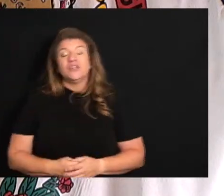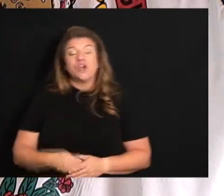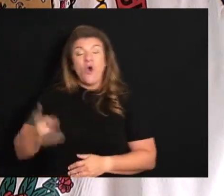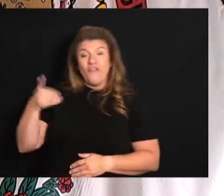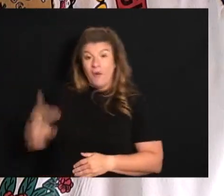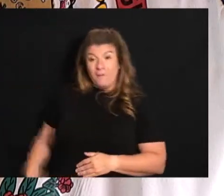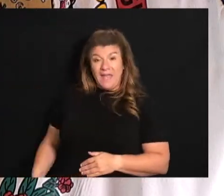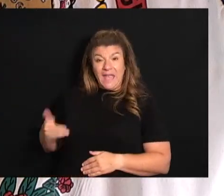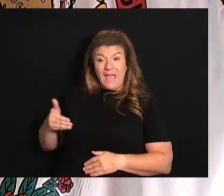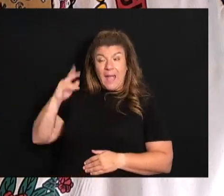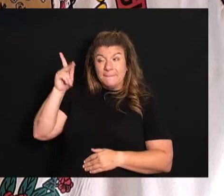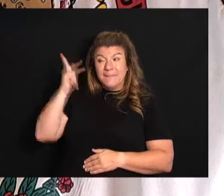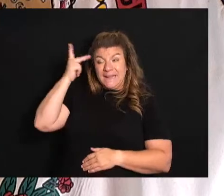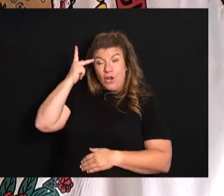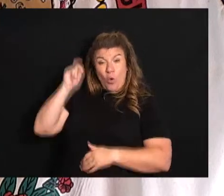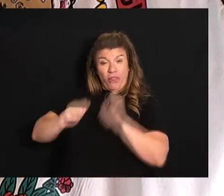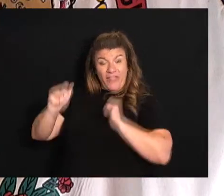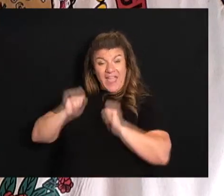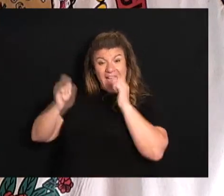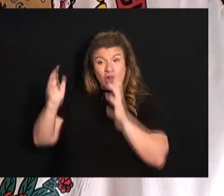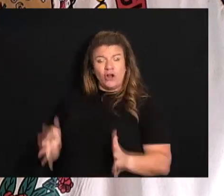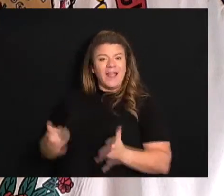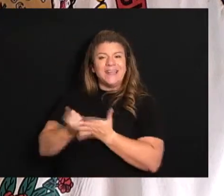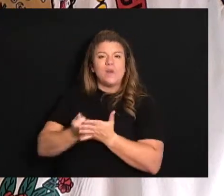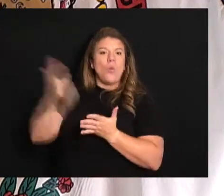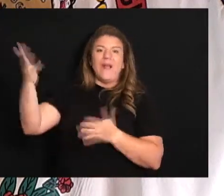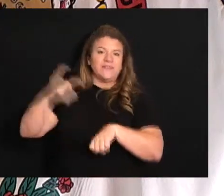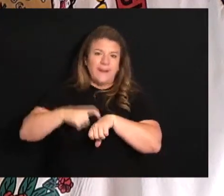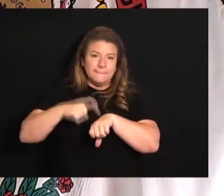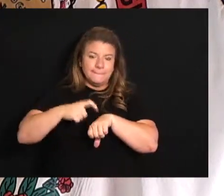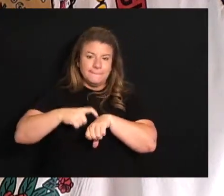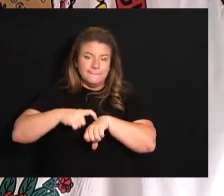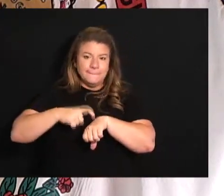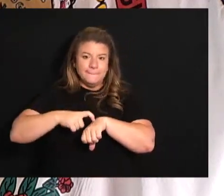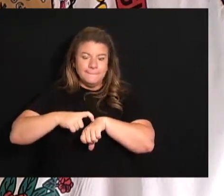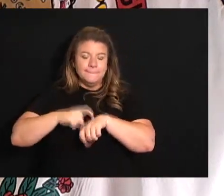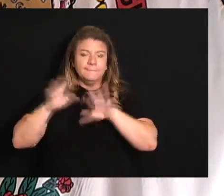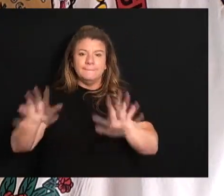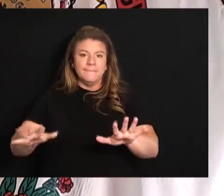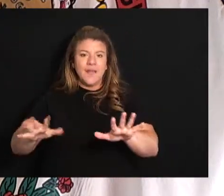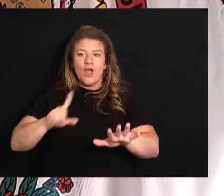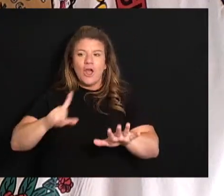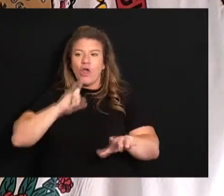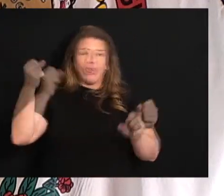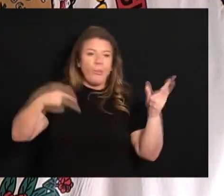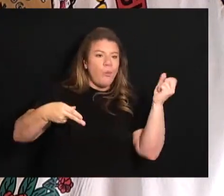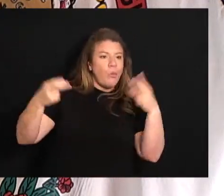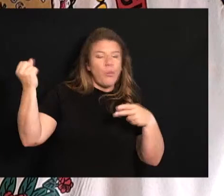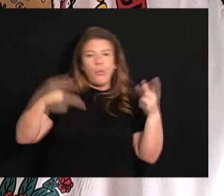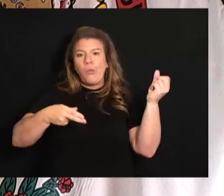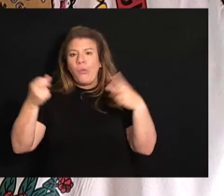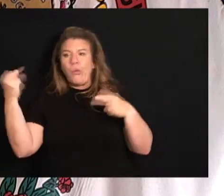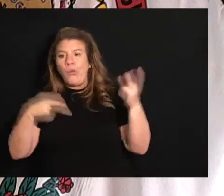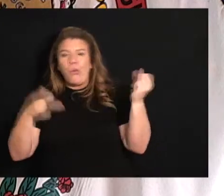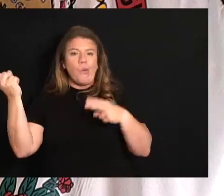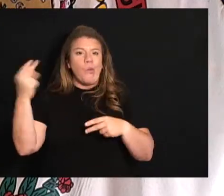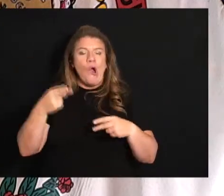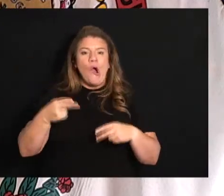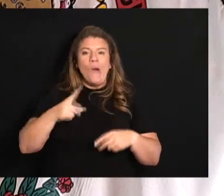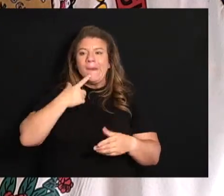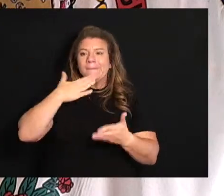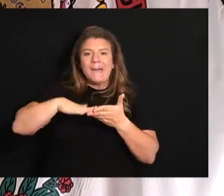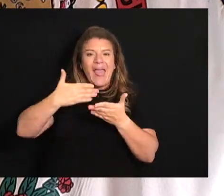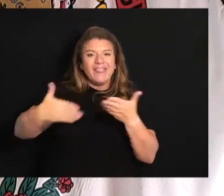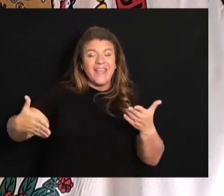me, political theater, a waste of time, absolutely throwing rocks at a president that did a heck of a job, in my